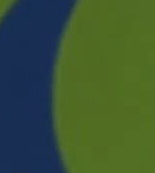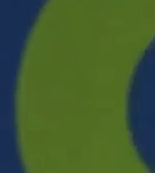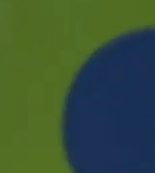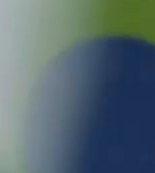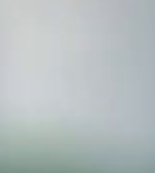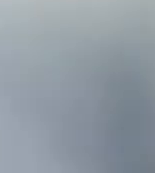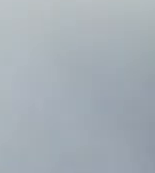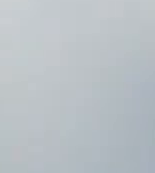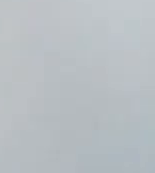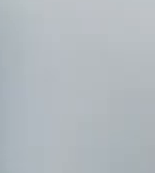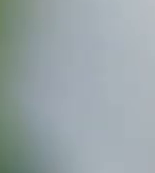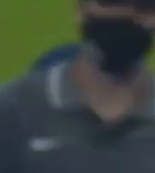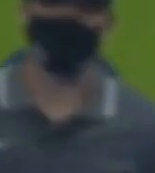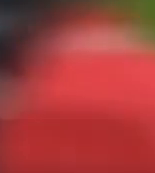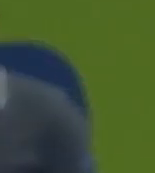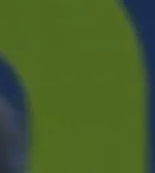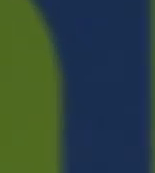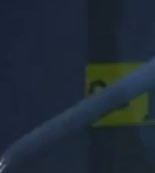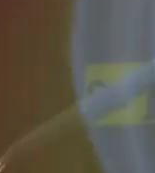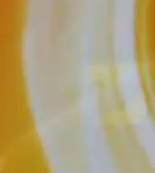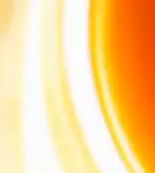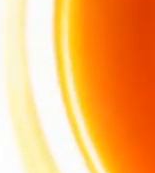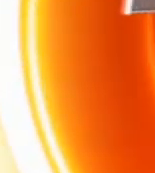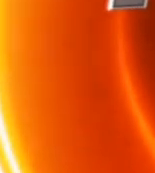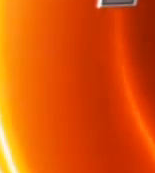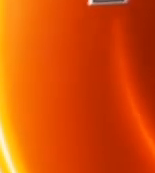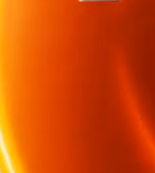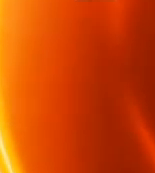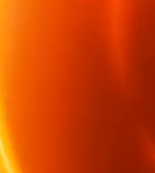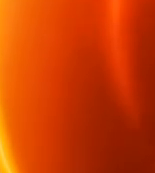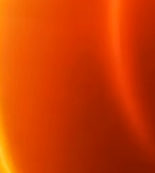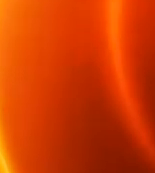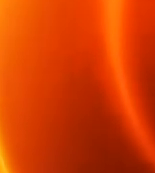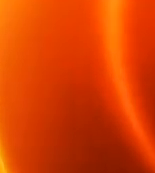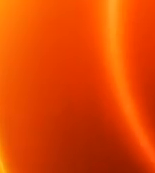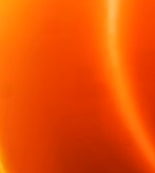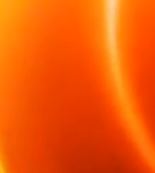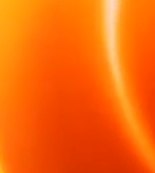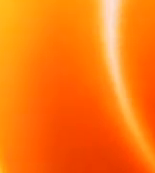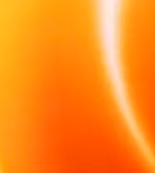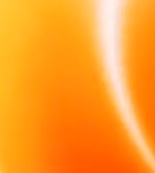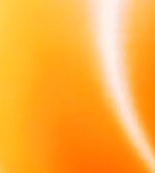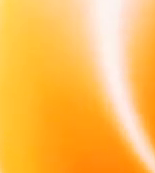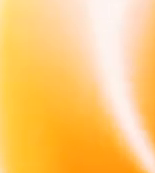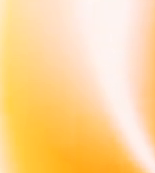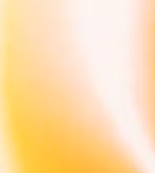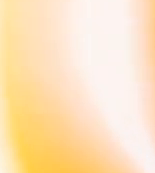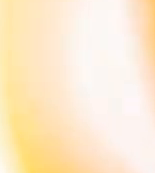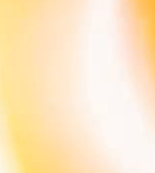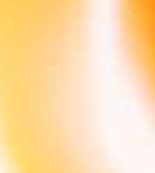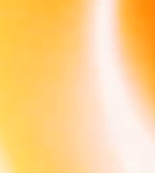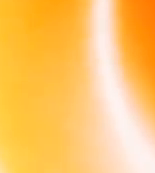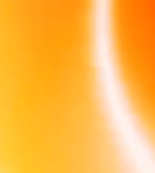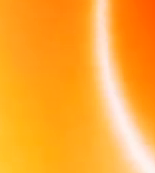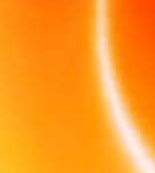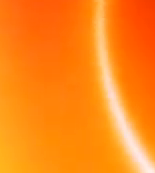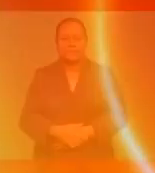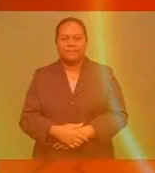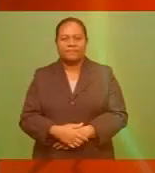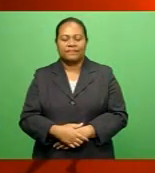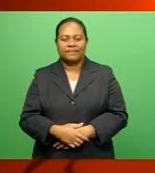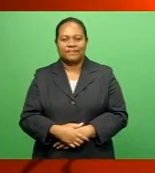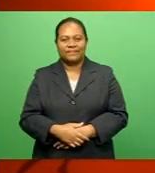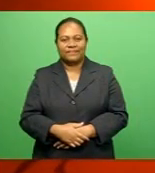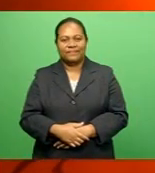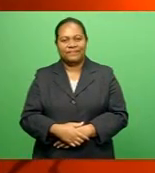There it is, Basilashvili with the break.